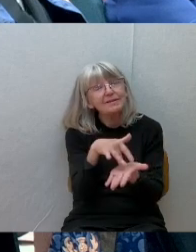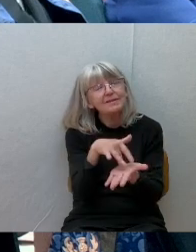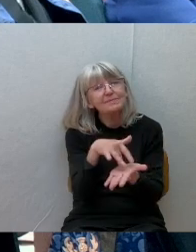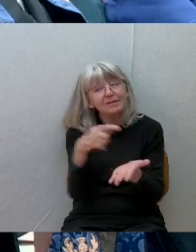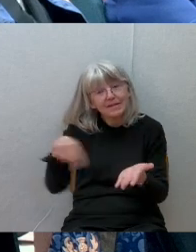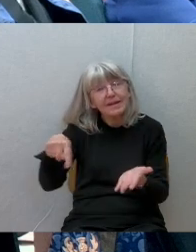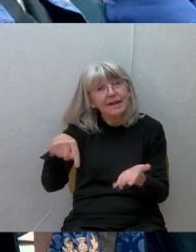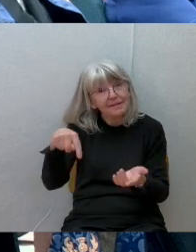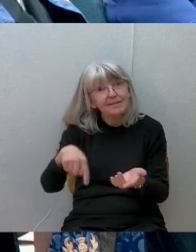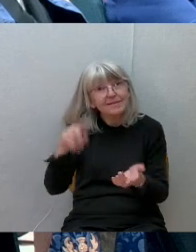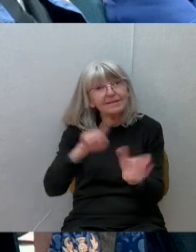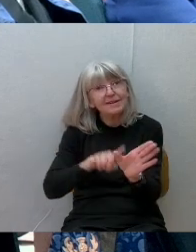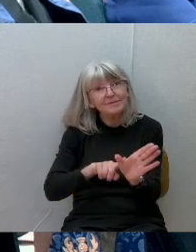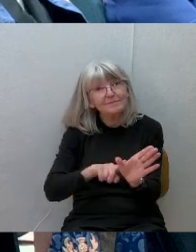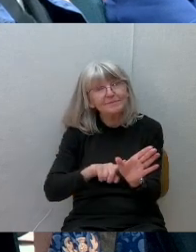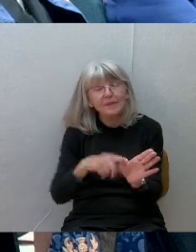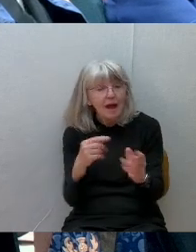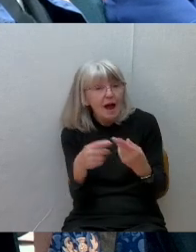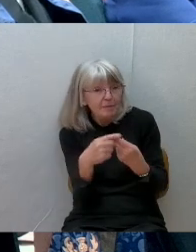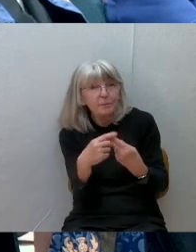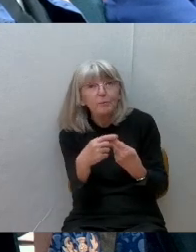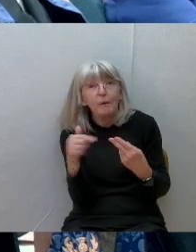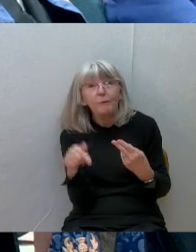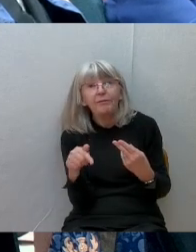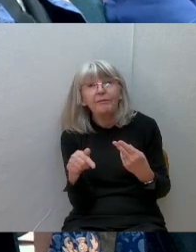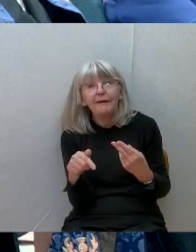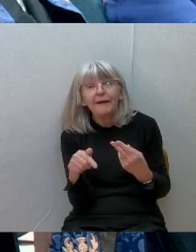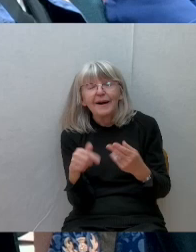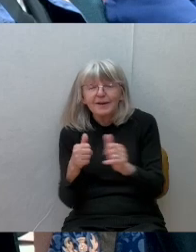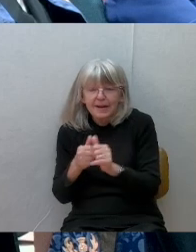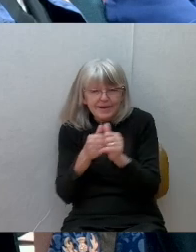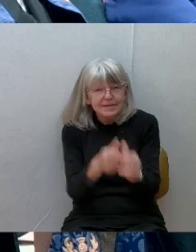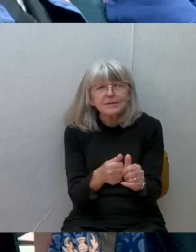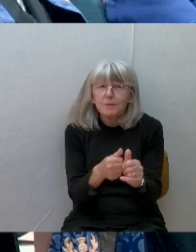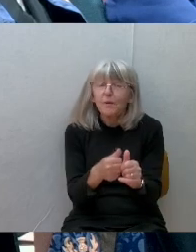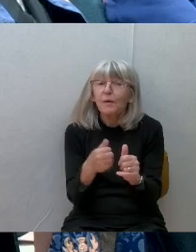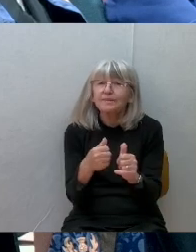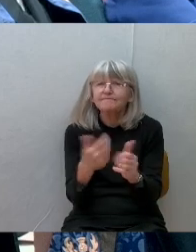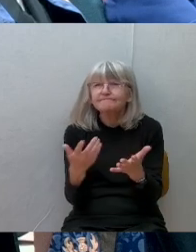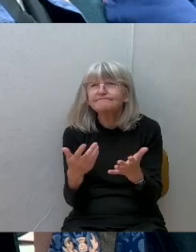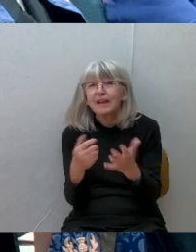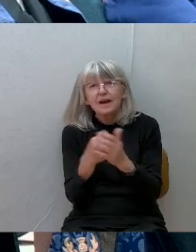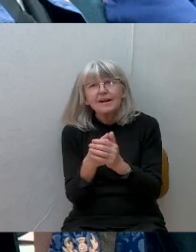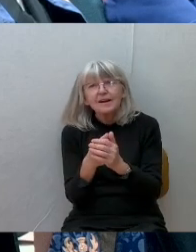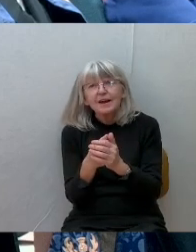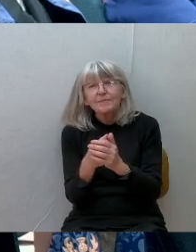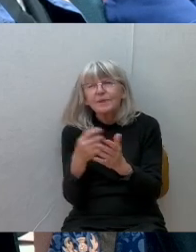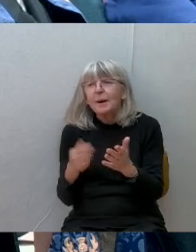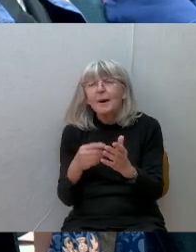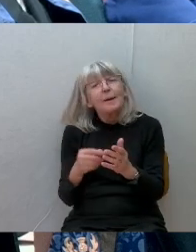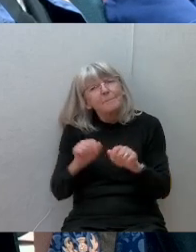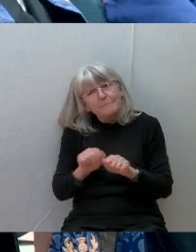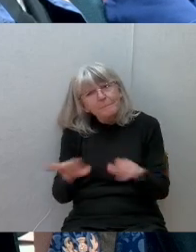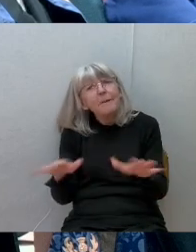events, both of these initiatives will help further support a much needed public service, working closely with the local businesses